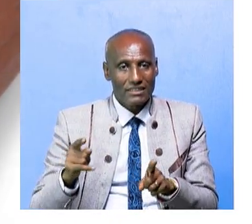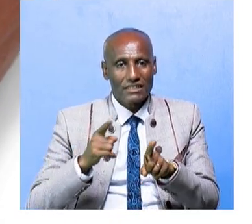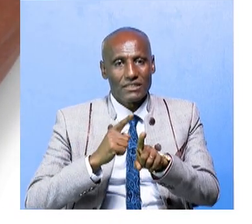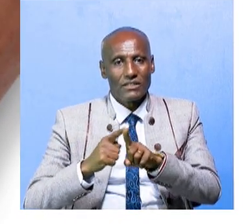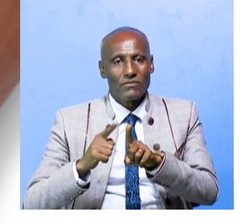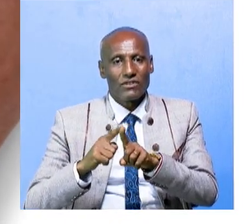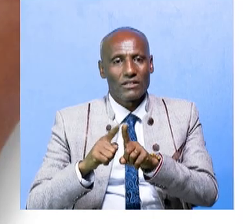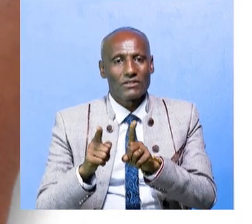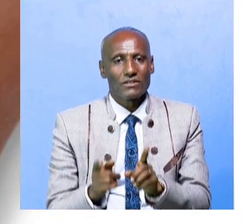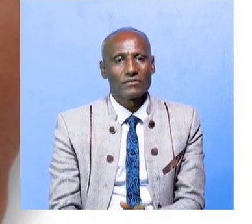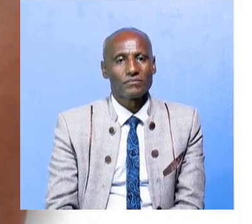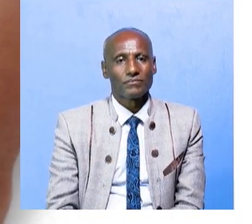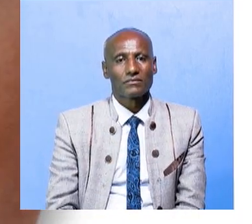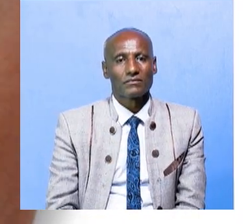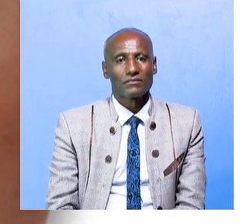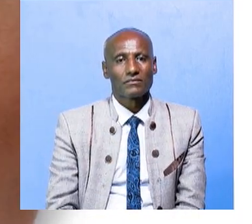different